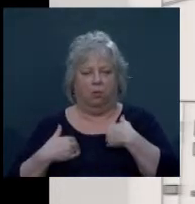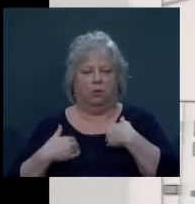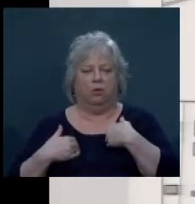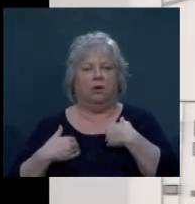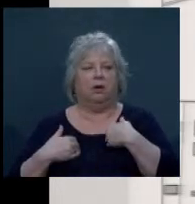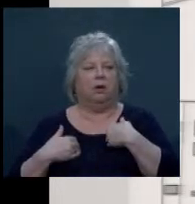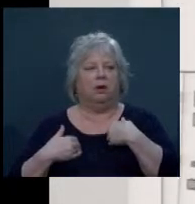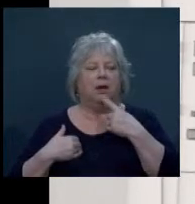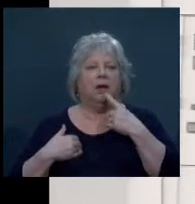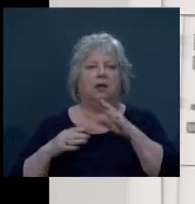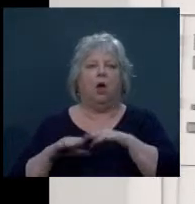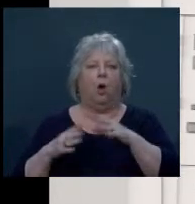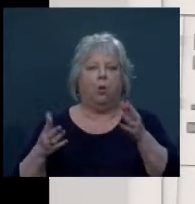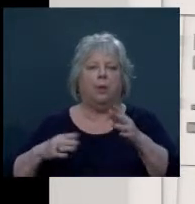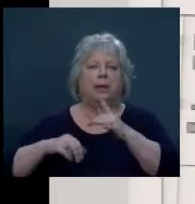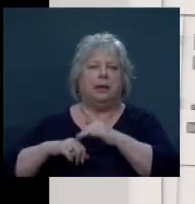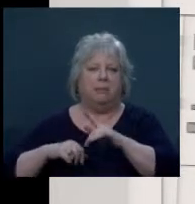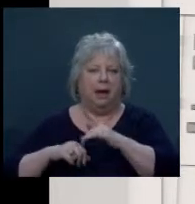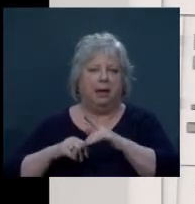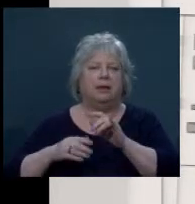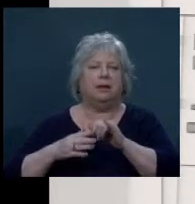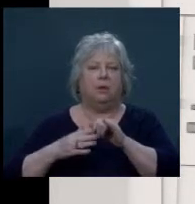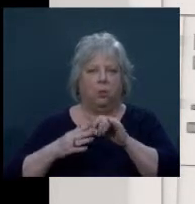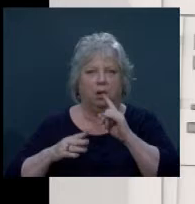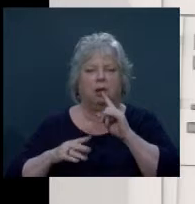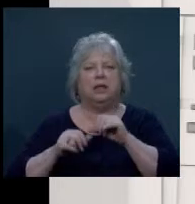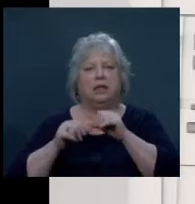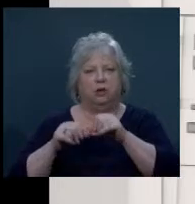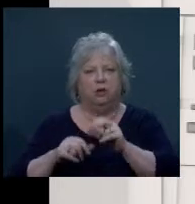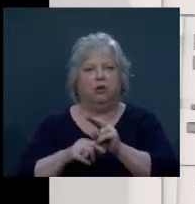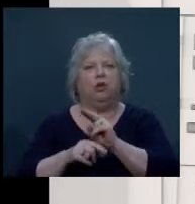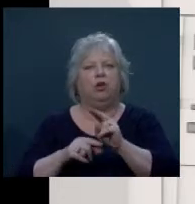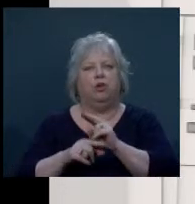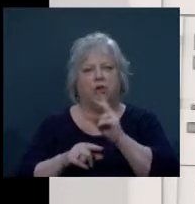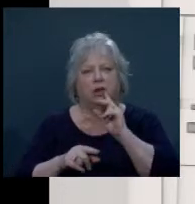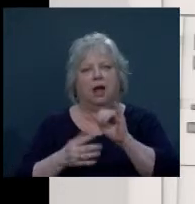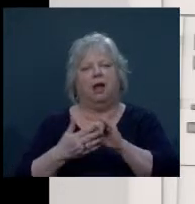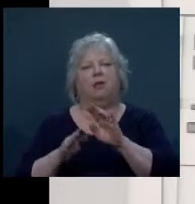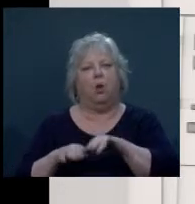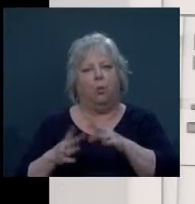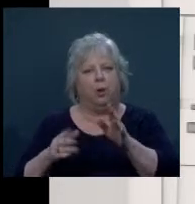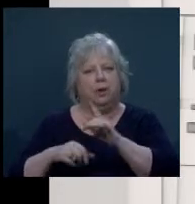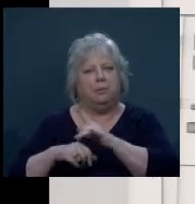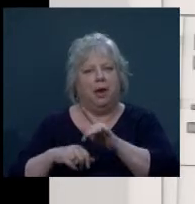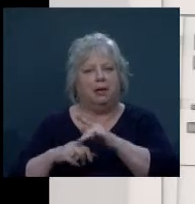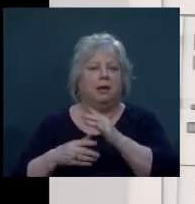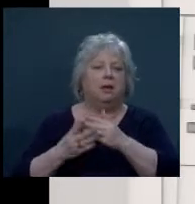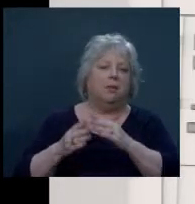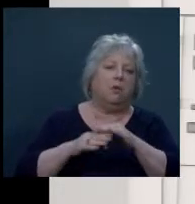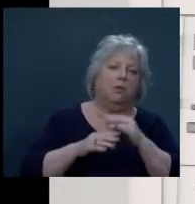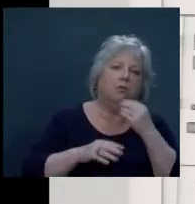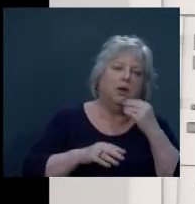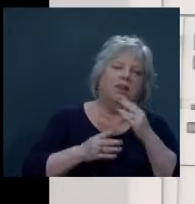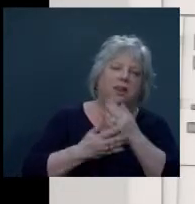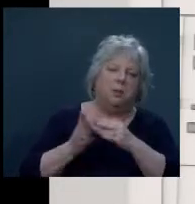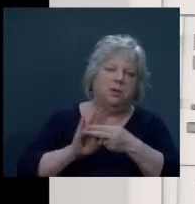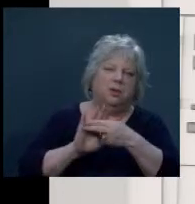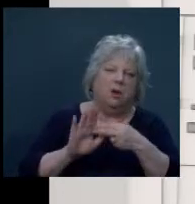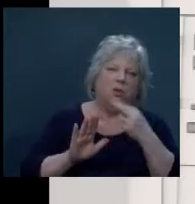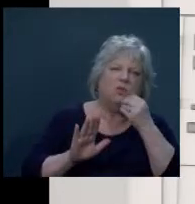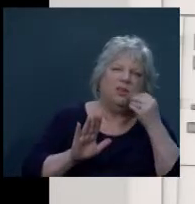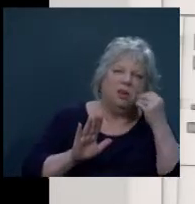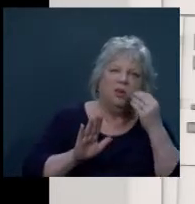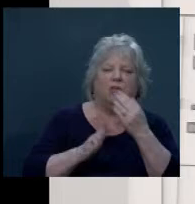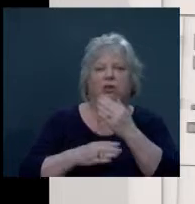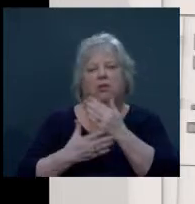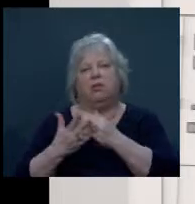passive open space. That's what it's going to be used as in the future. Some of it's owned residential, some of it's owned commercial, but